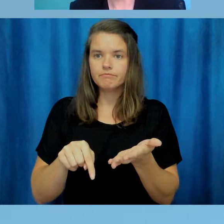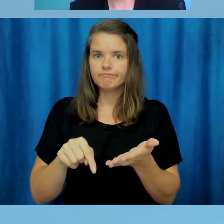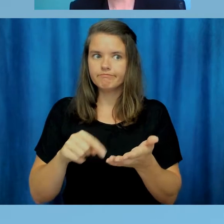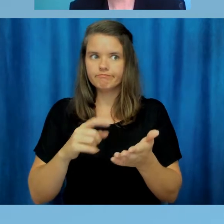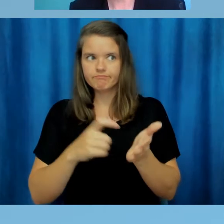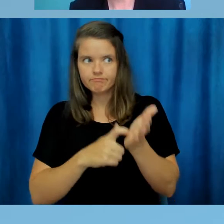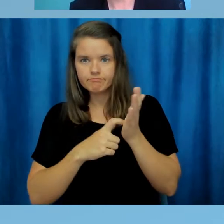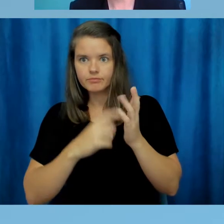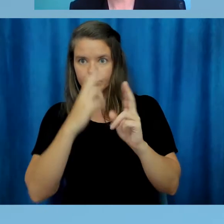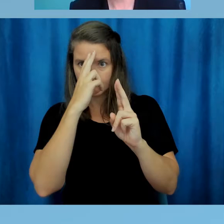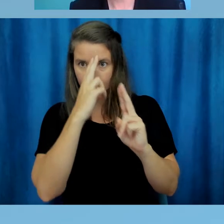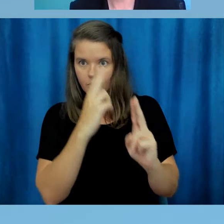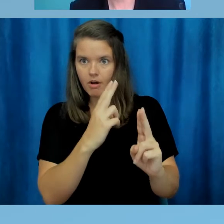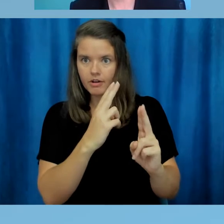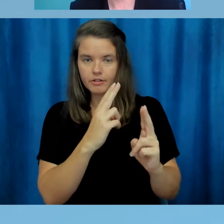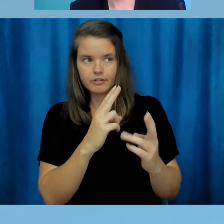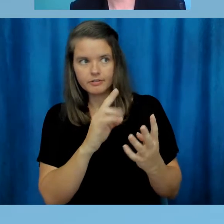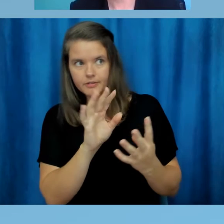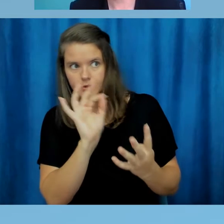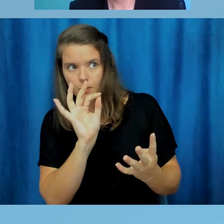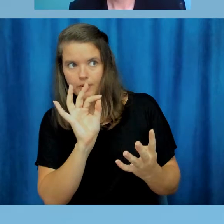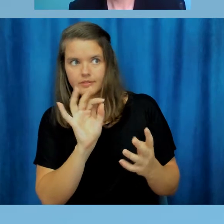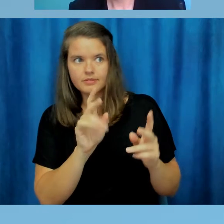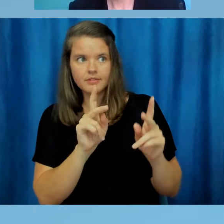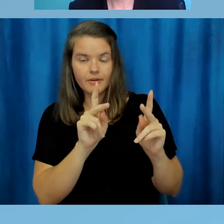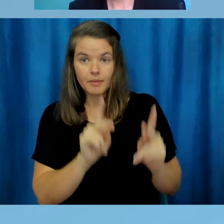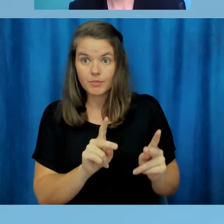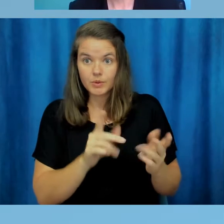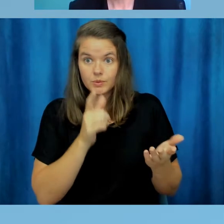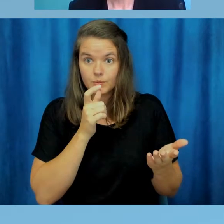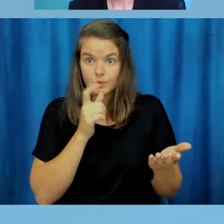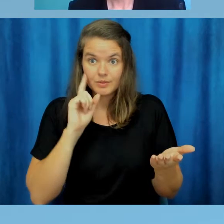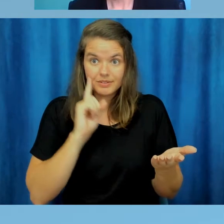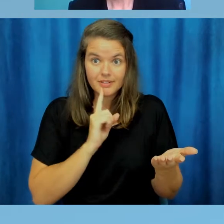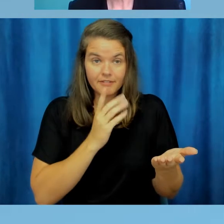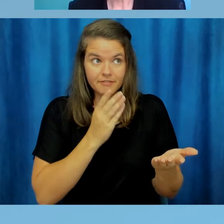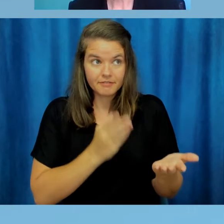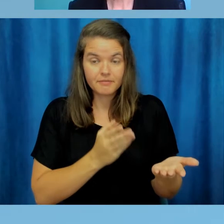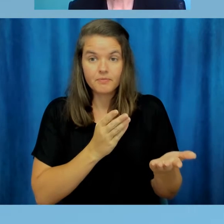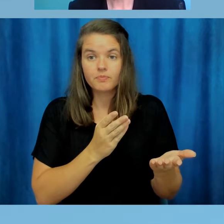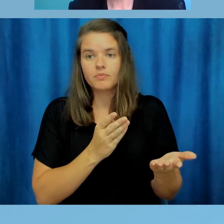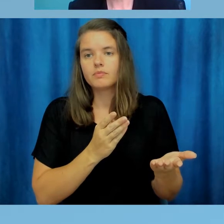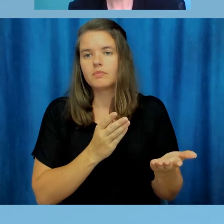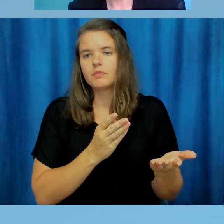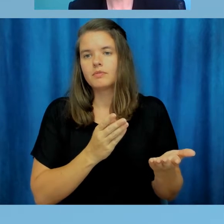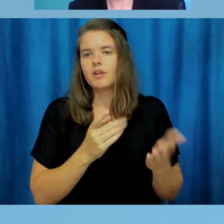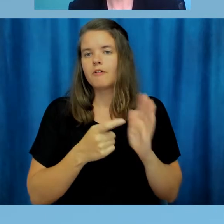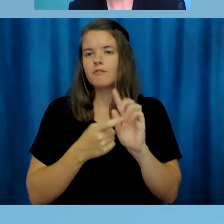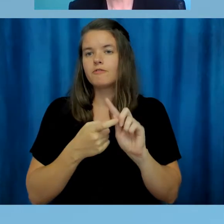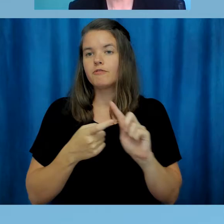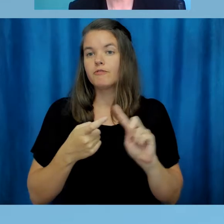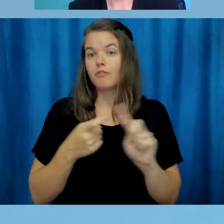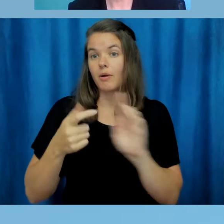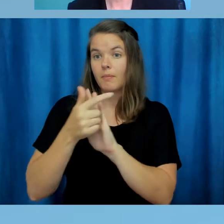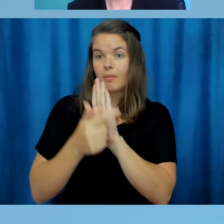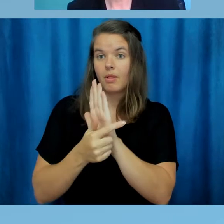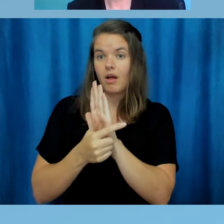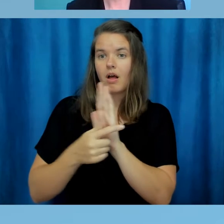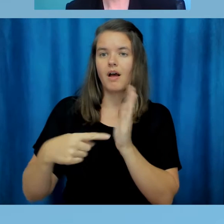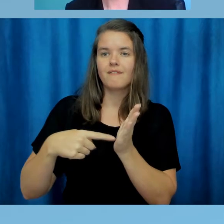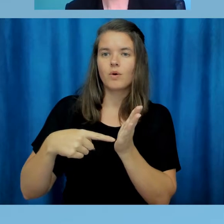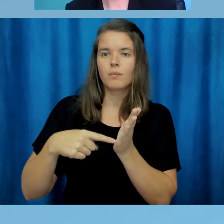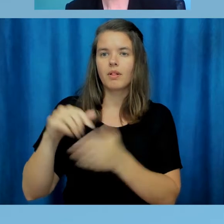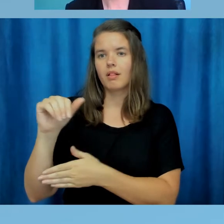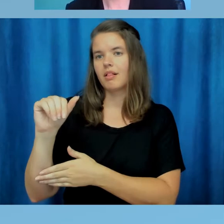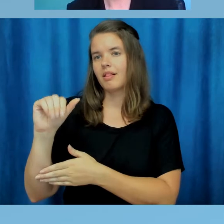requirement to honor the choice of the person who is deaf comes from the Affordable Care Act,